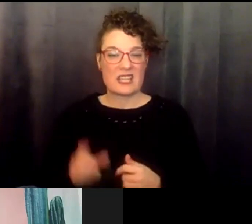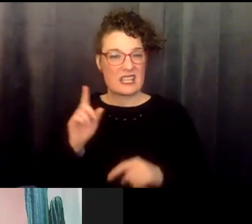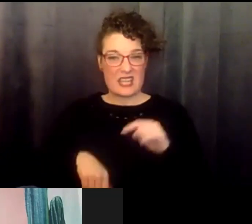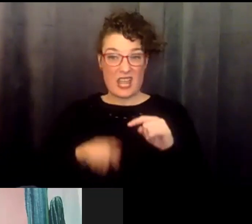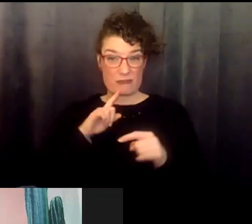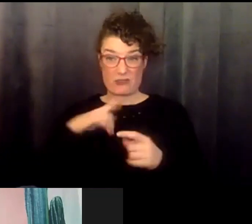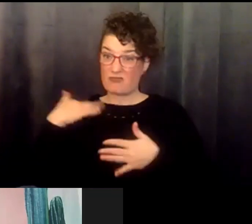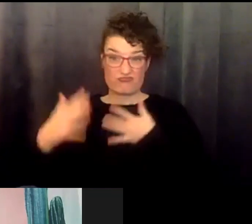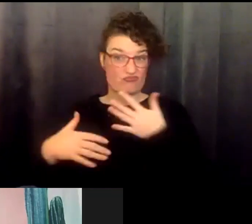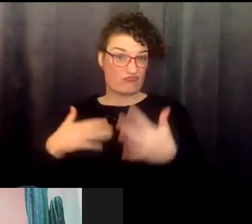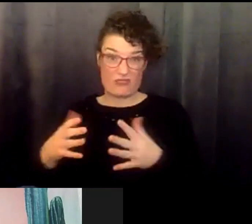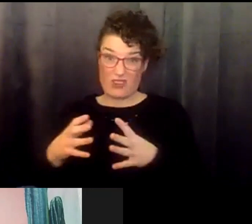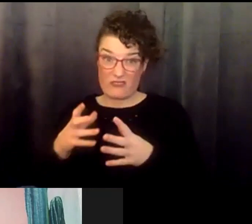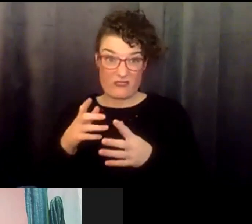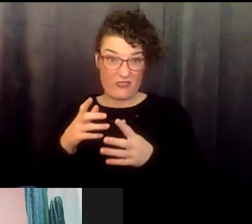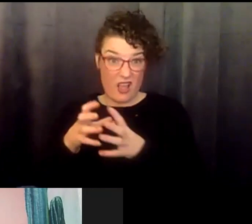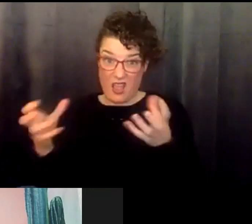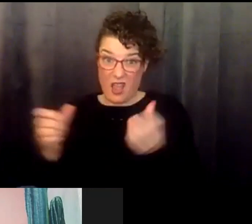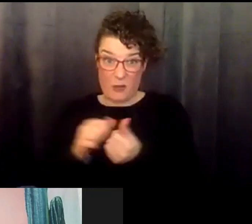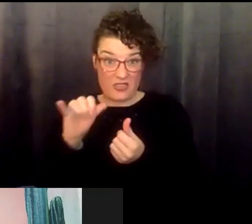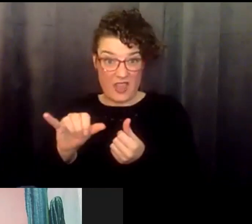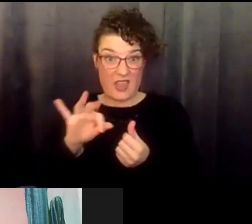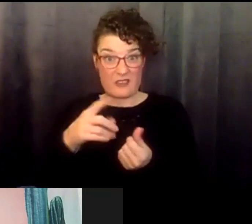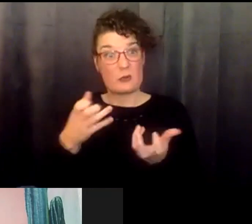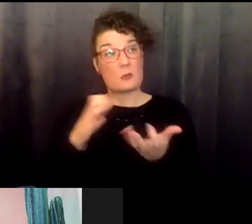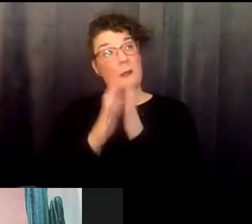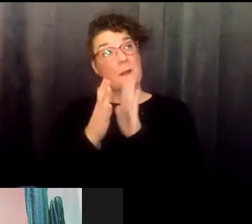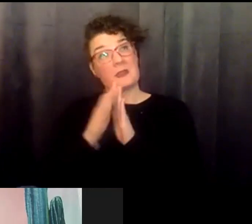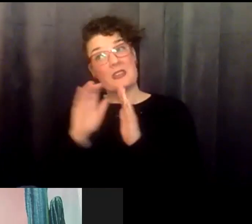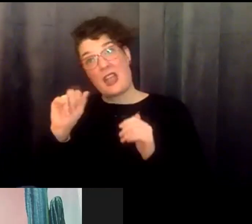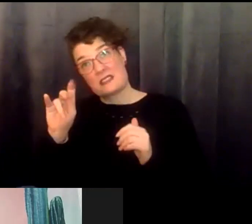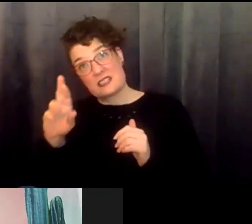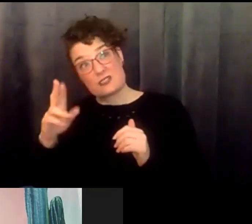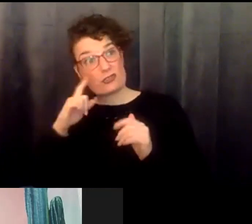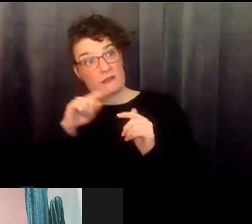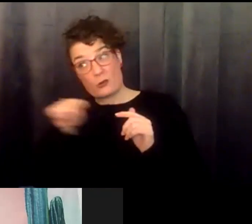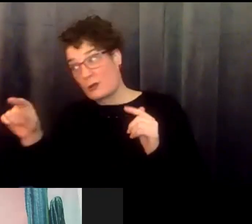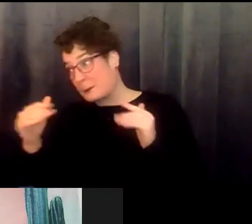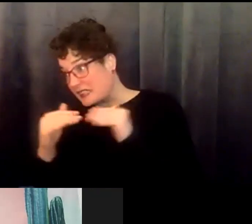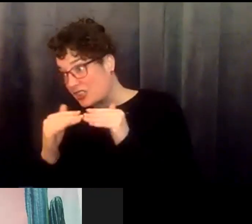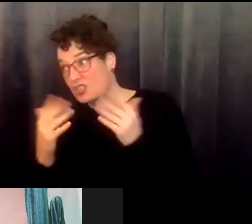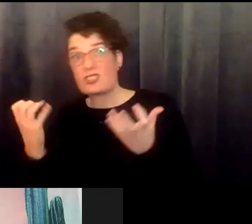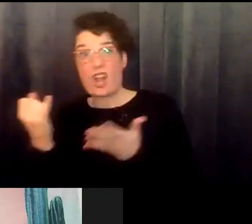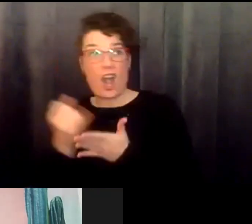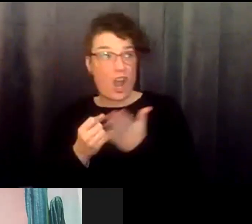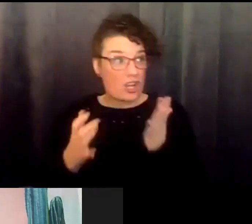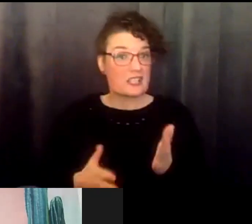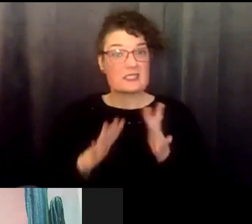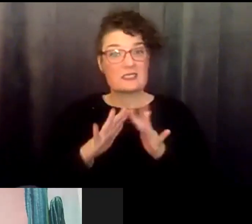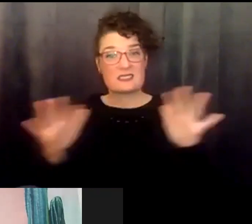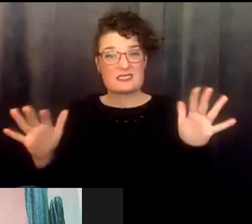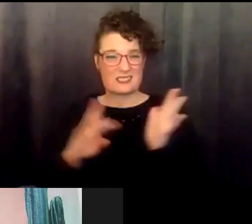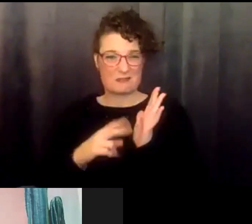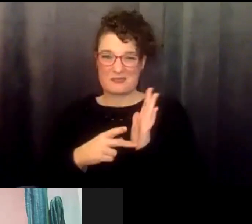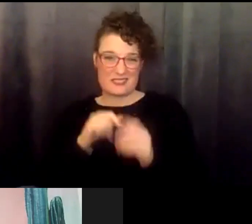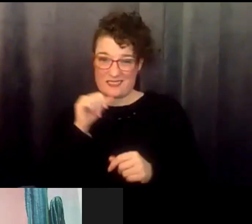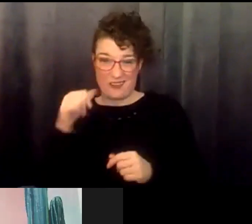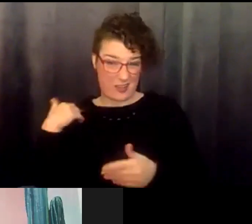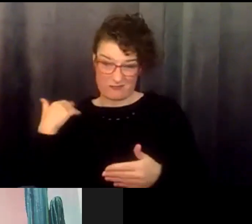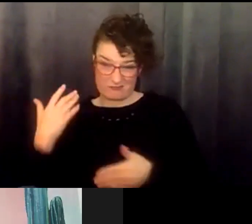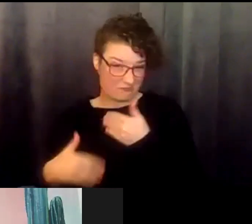the world. You want to be an ancestor to your peers, you want to be an artist, you want to be whatever. You're not going to get far